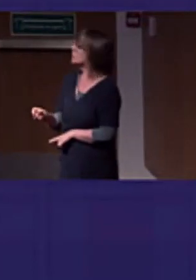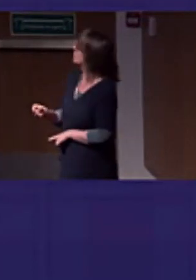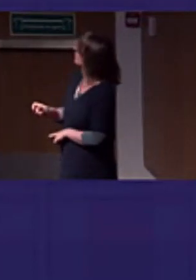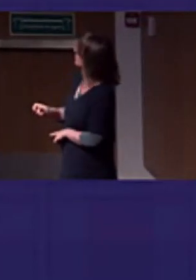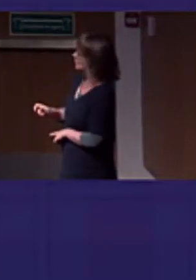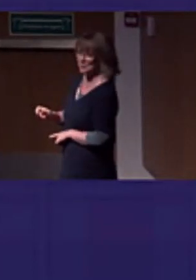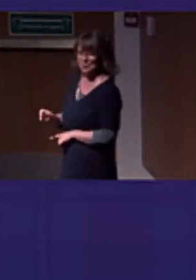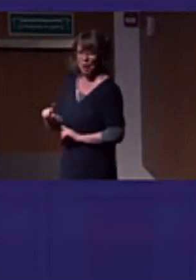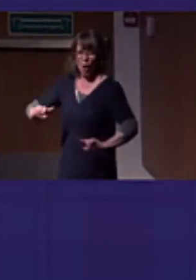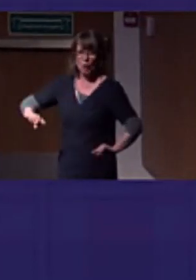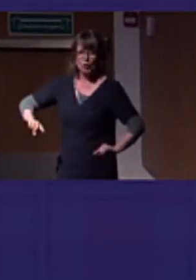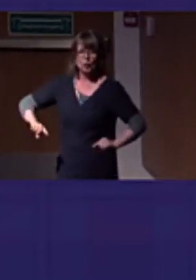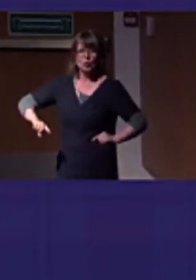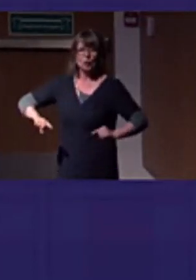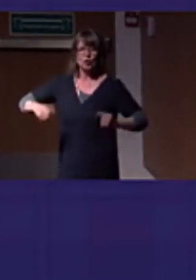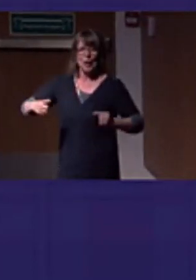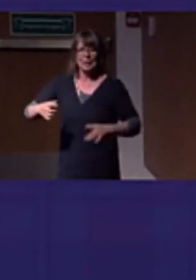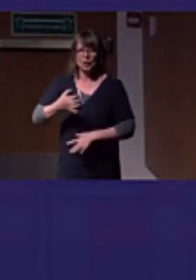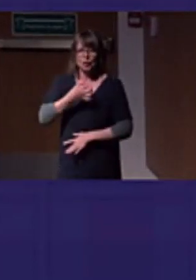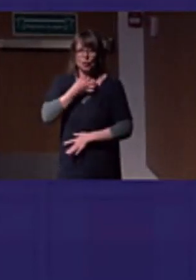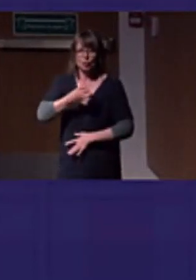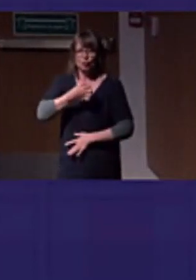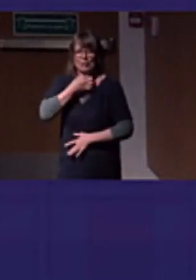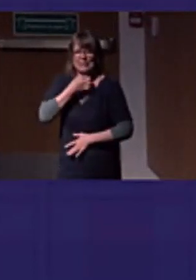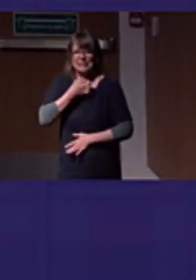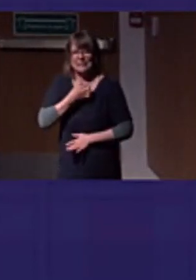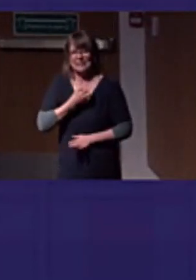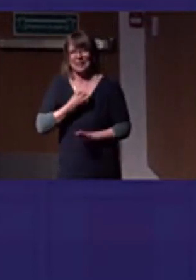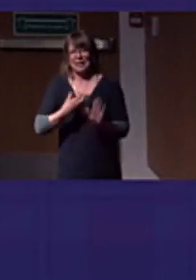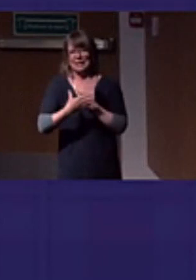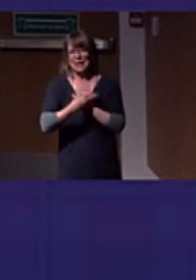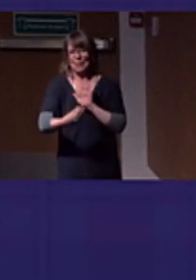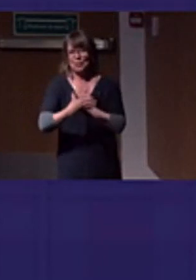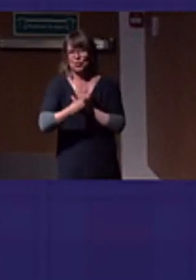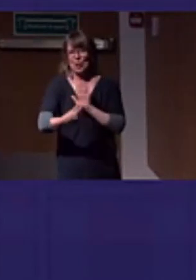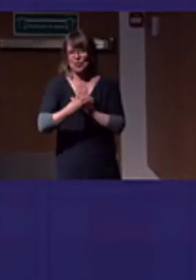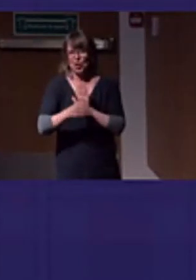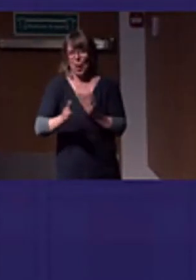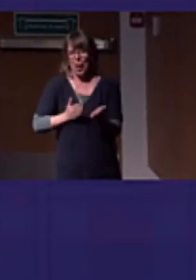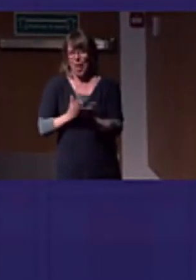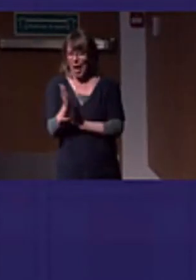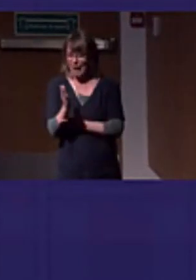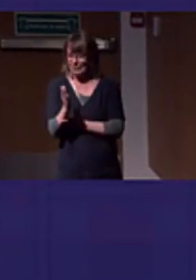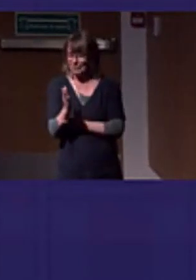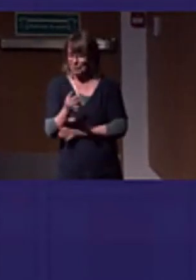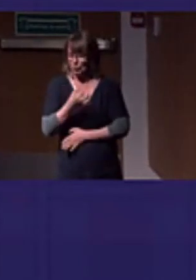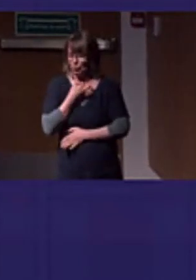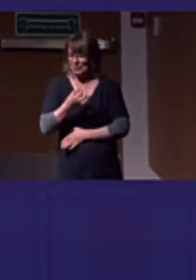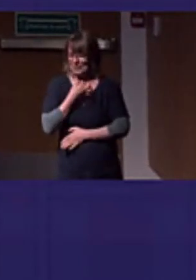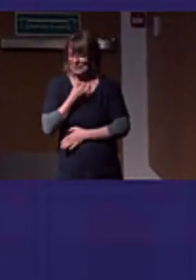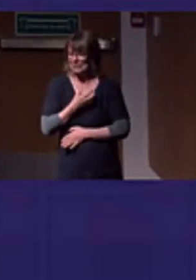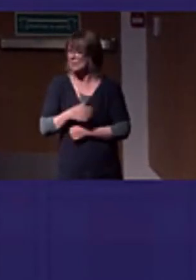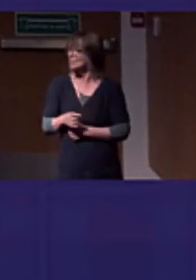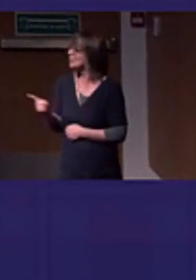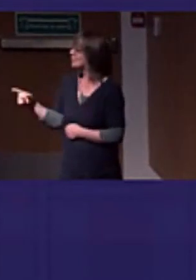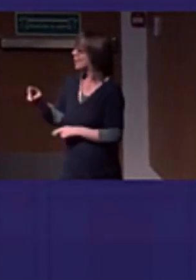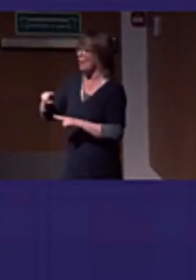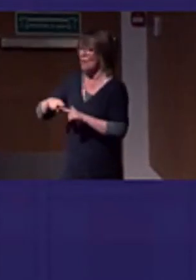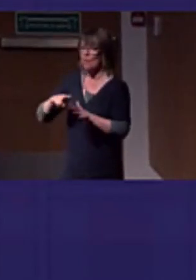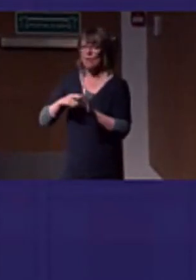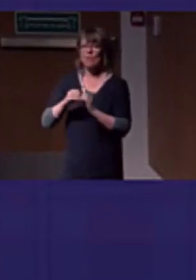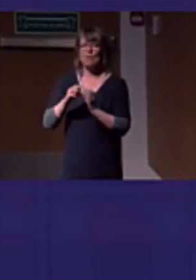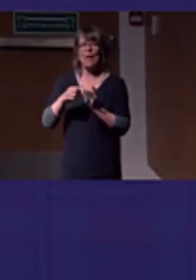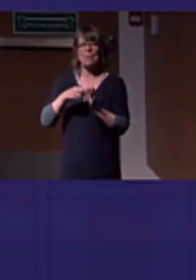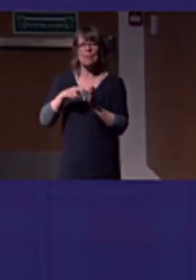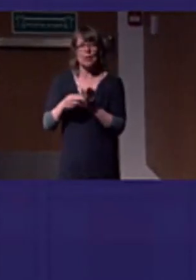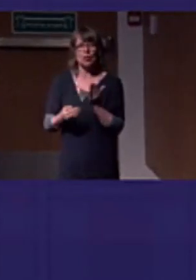gods by learning Dataverse in 1 day, because me, after 5 years, do not know how to use Dataverse correctly, goes to Fabian, who is new to our